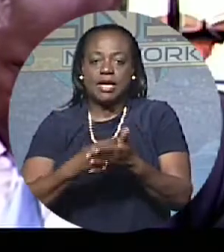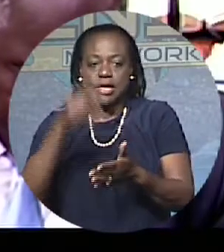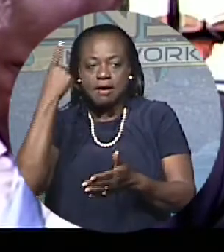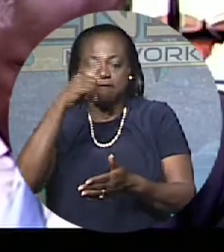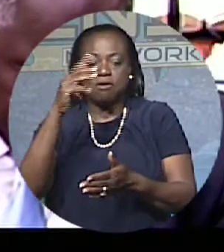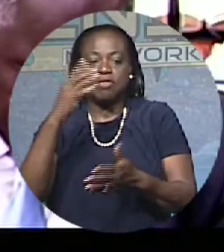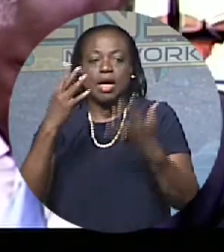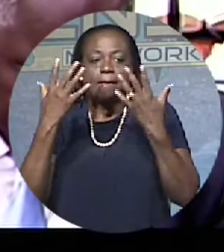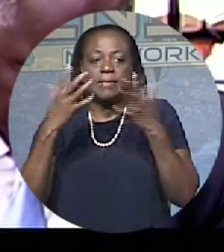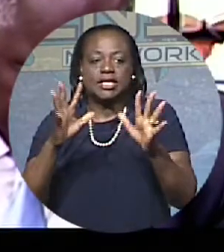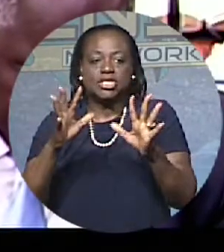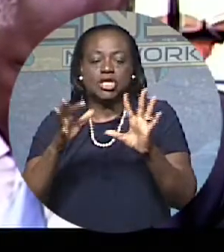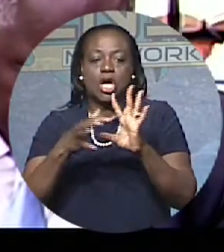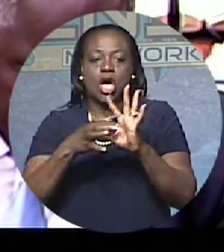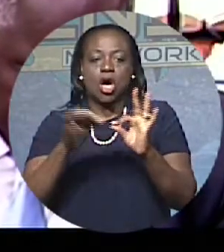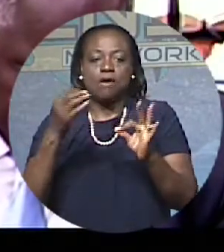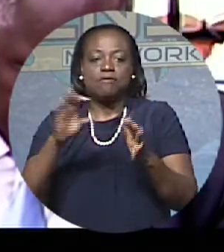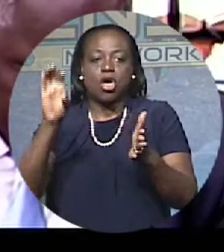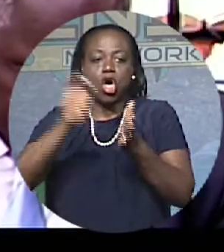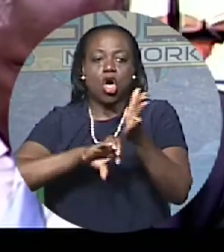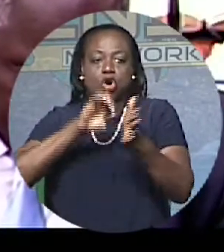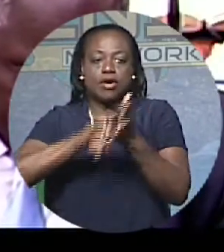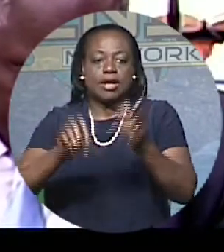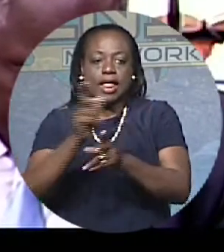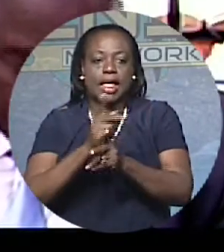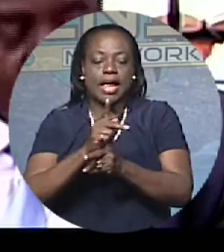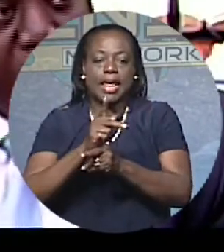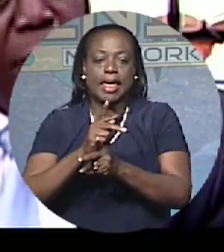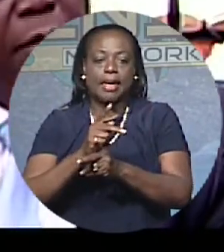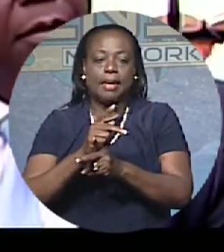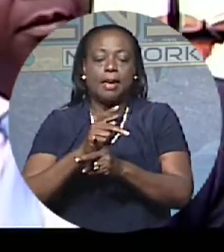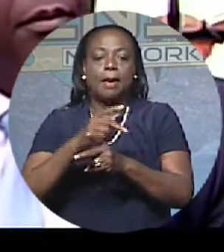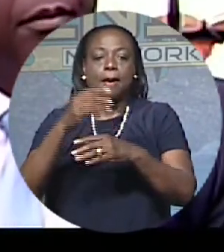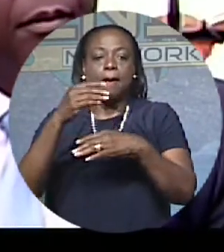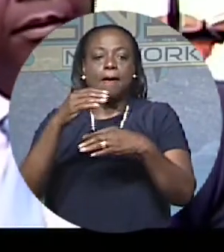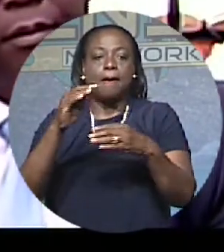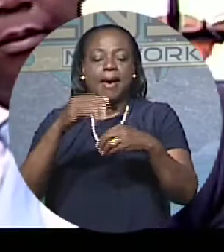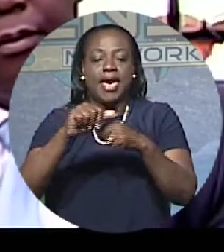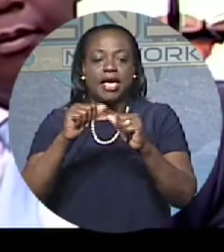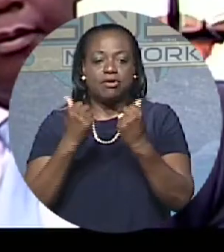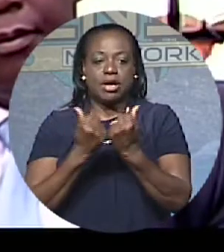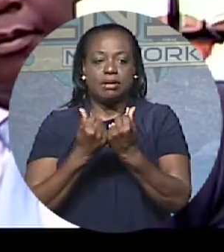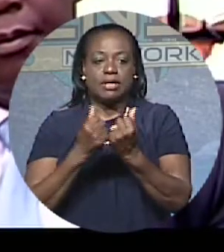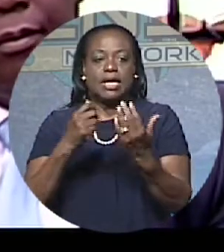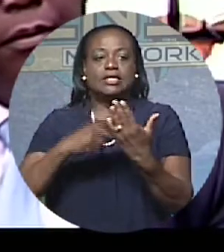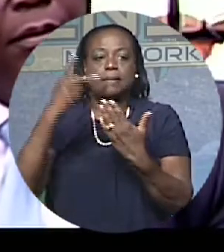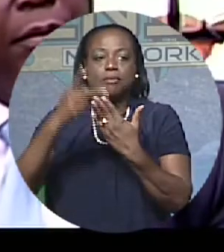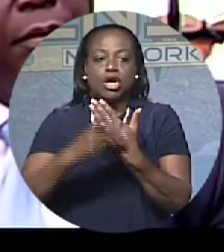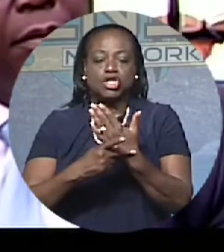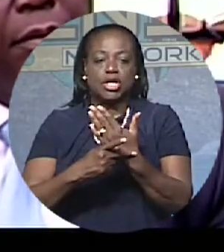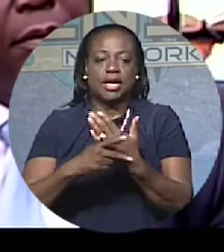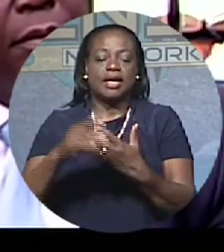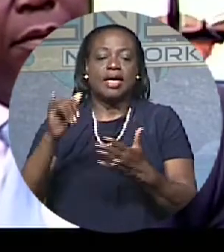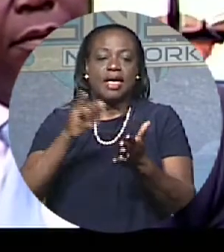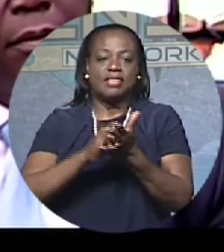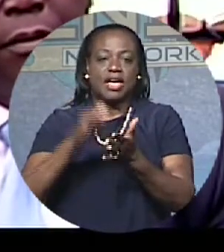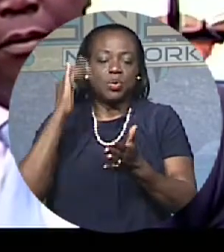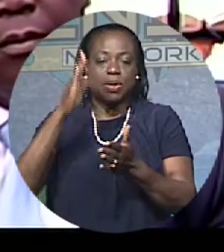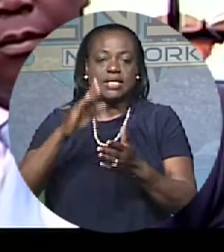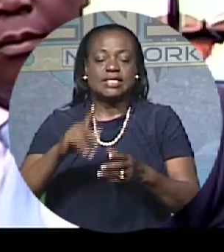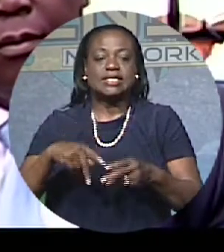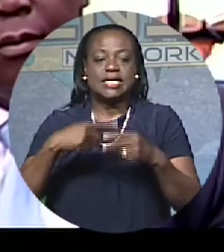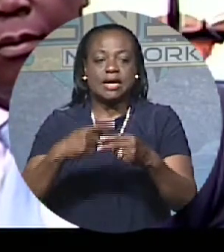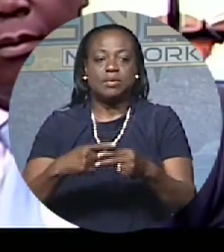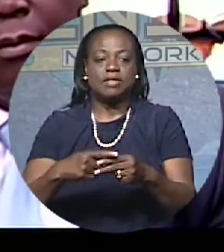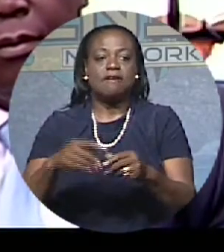completion of the critical care block at the Princess Margaret Hospital. A project that was commissioned without full funding being secured